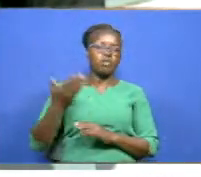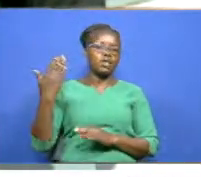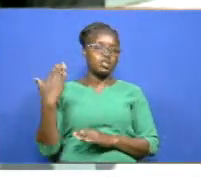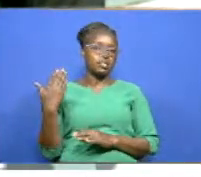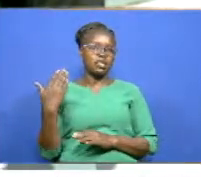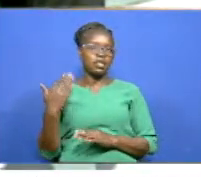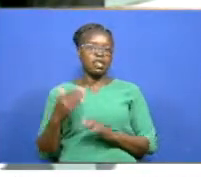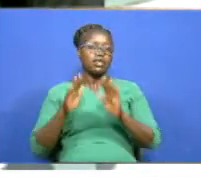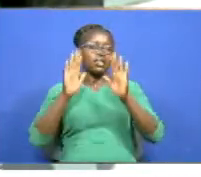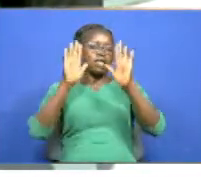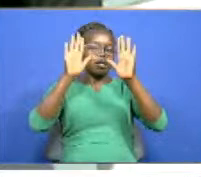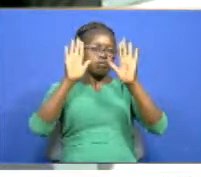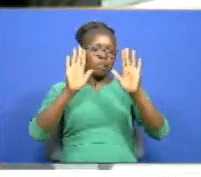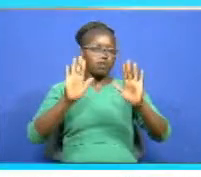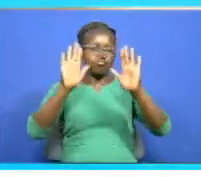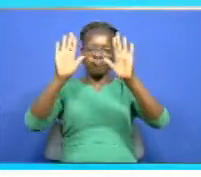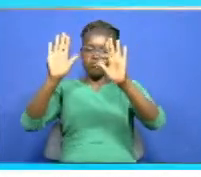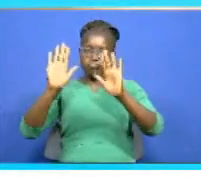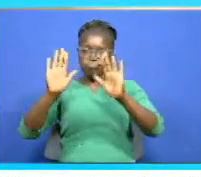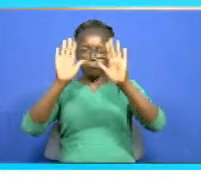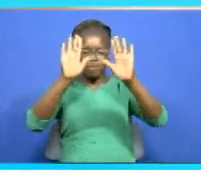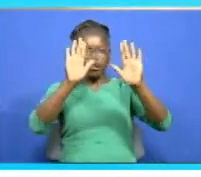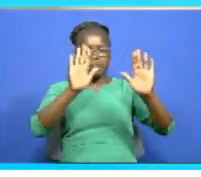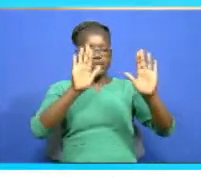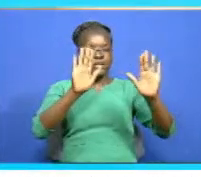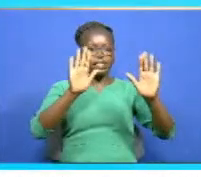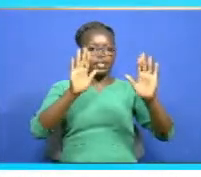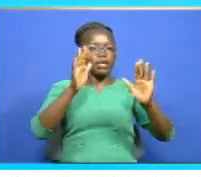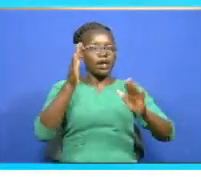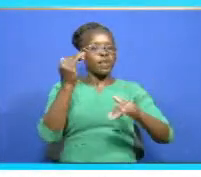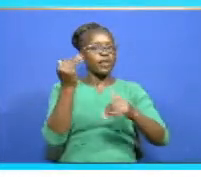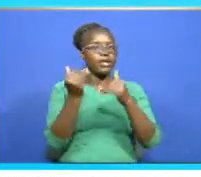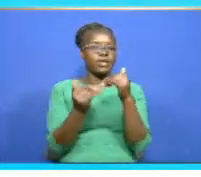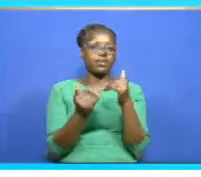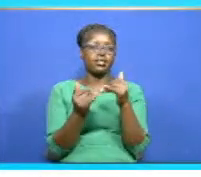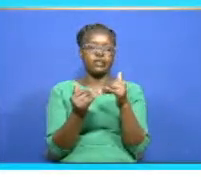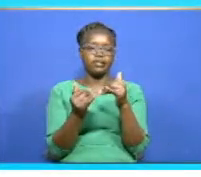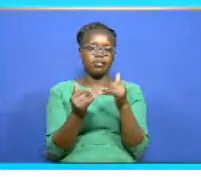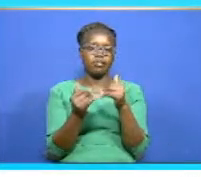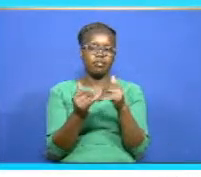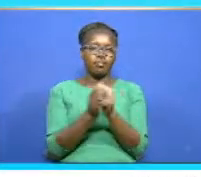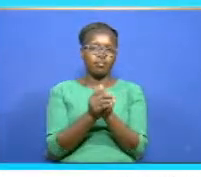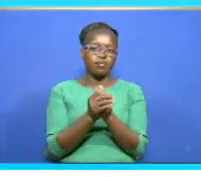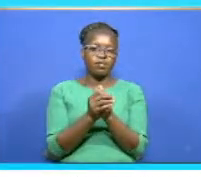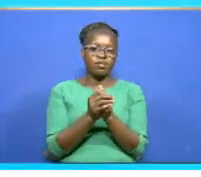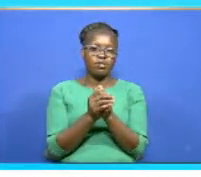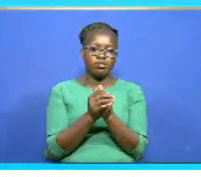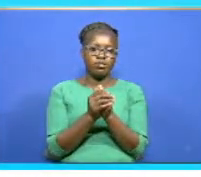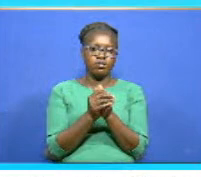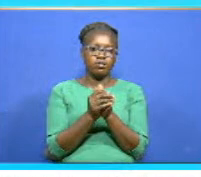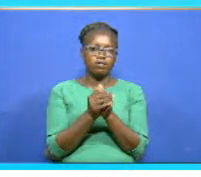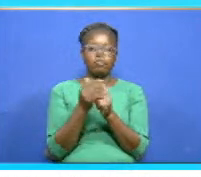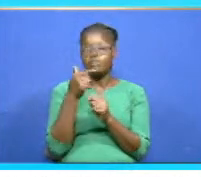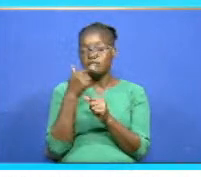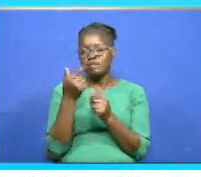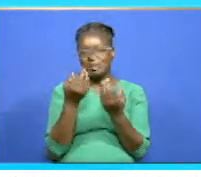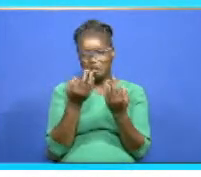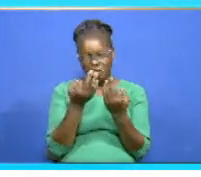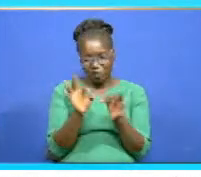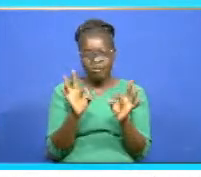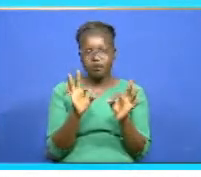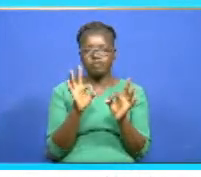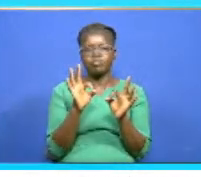the campaigns had reached climax, and they talked about a free,